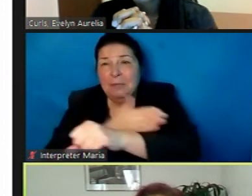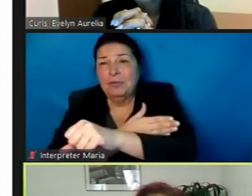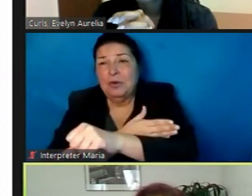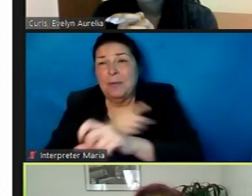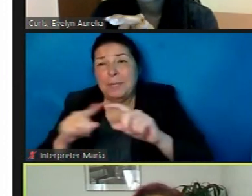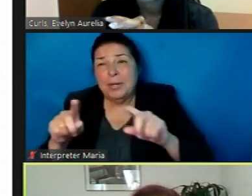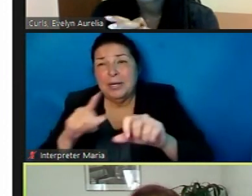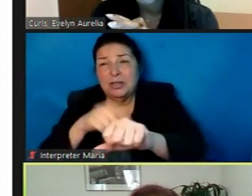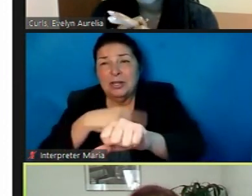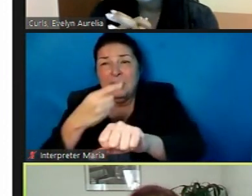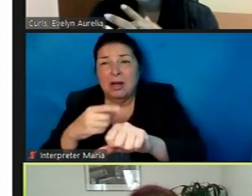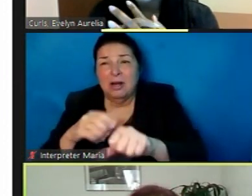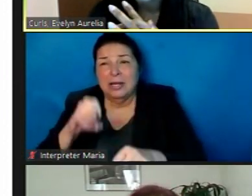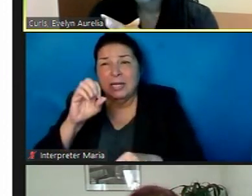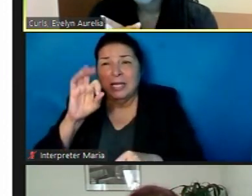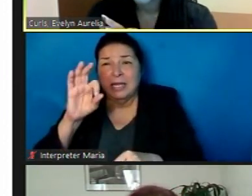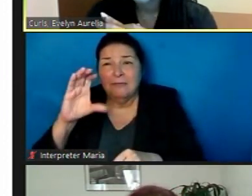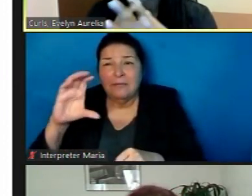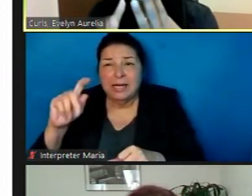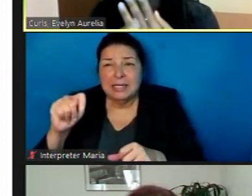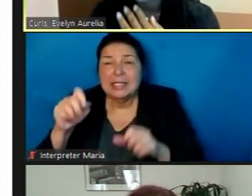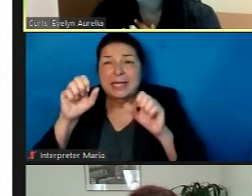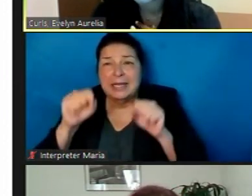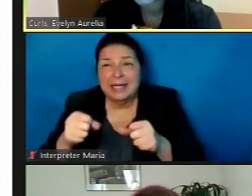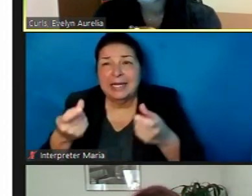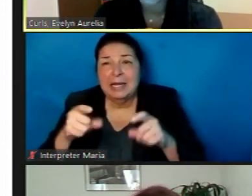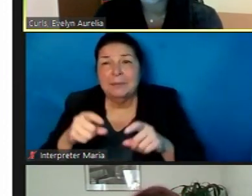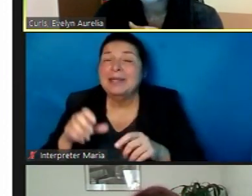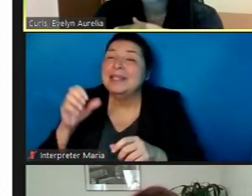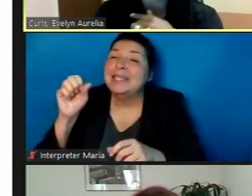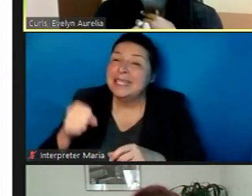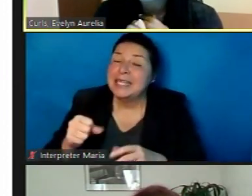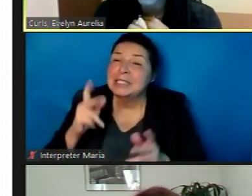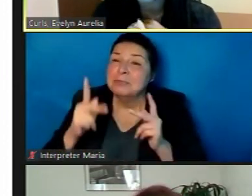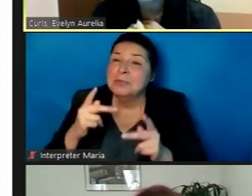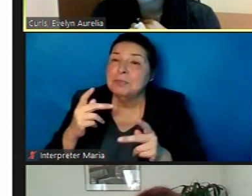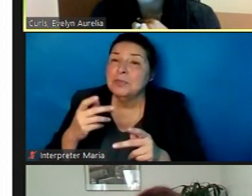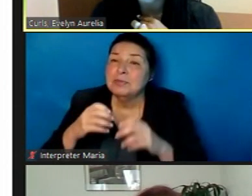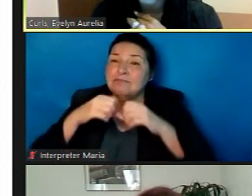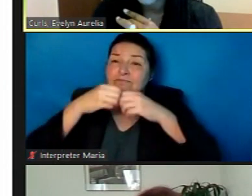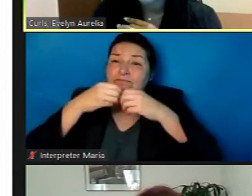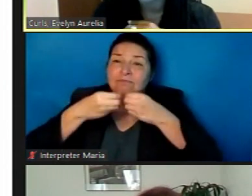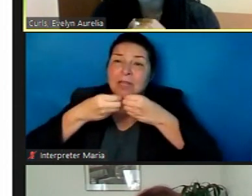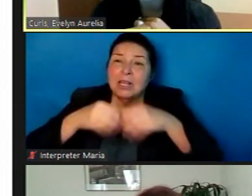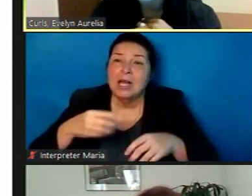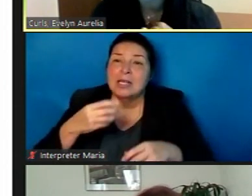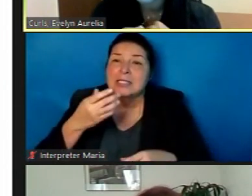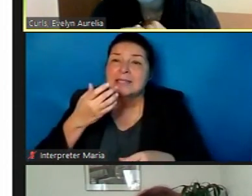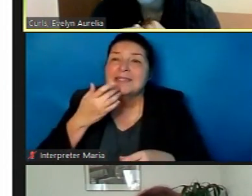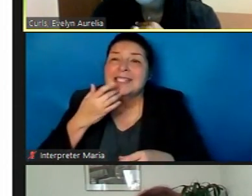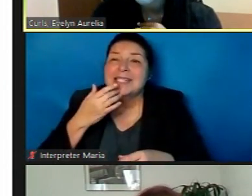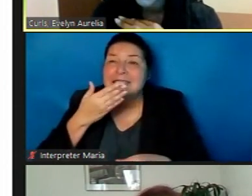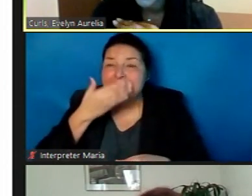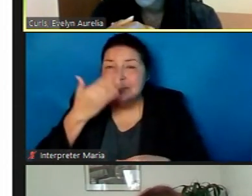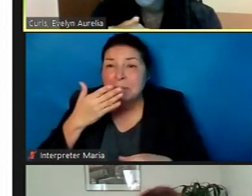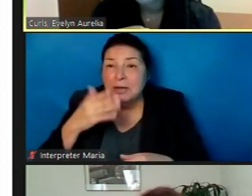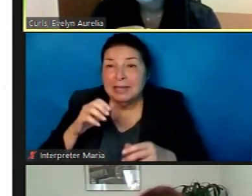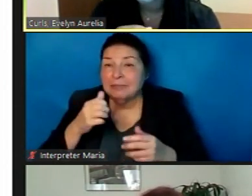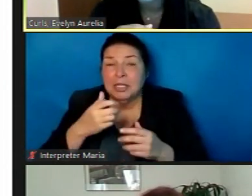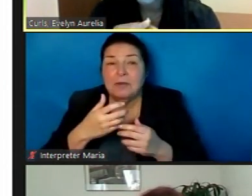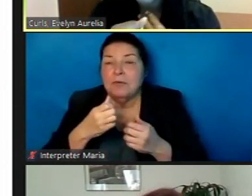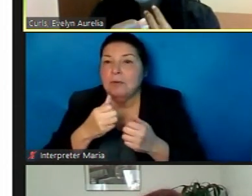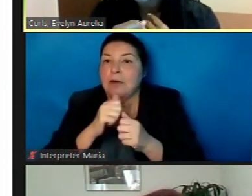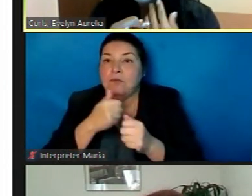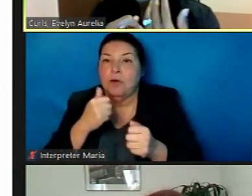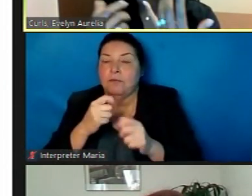effects that have occurred? Yes, so people's loss of taste and smell can stay away for many, many months,